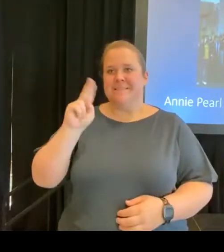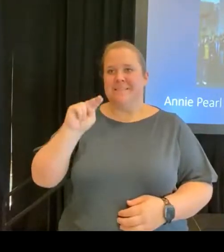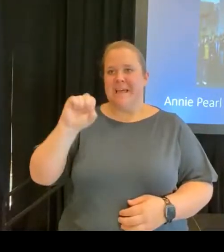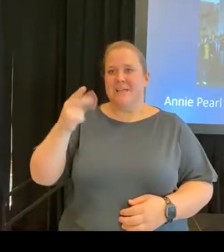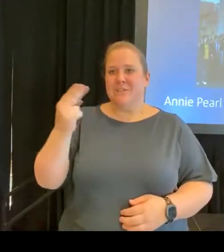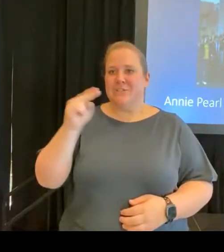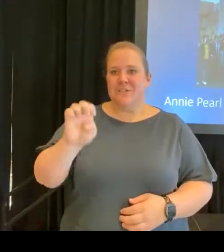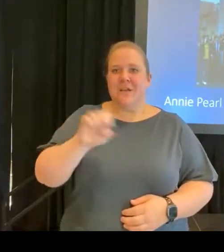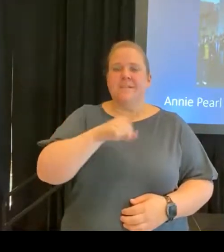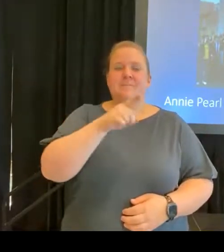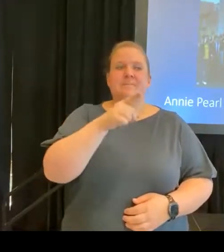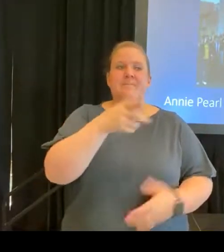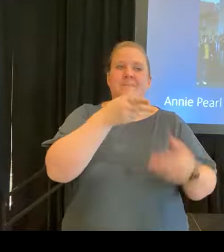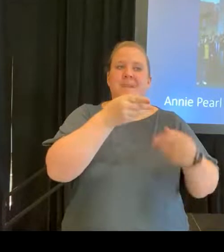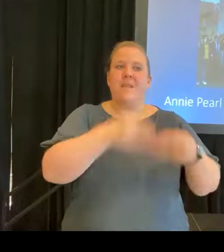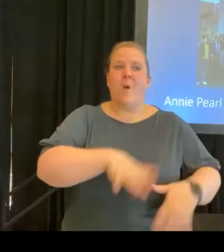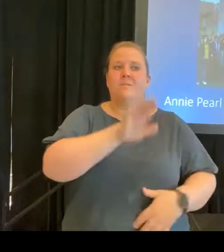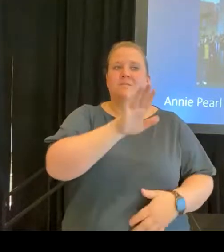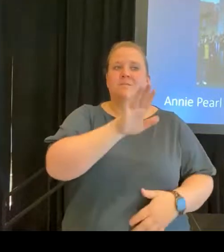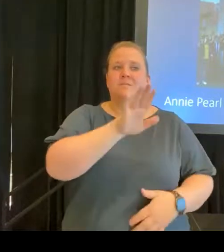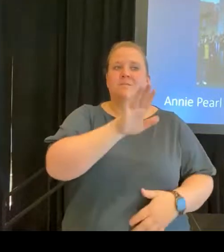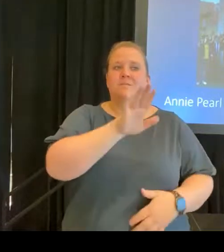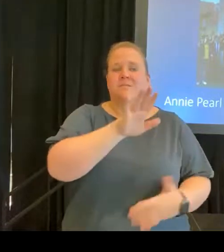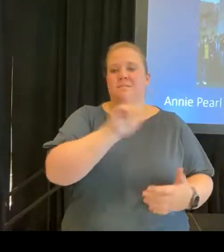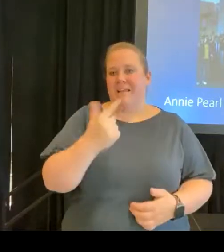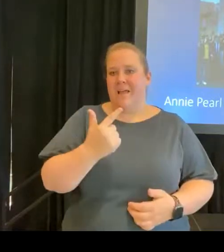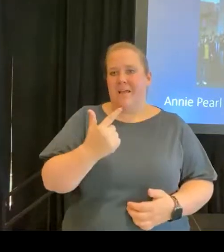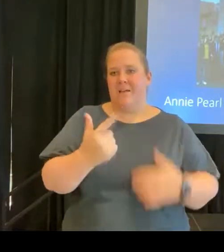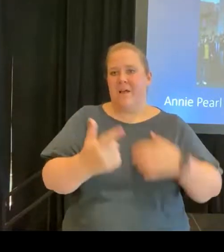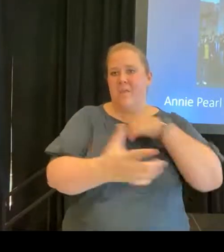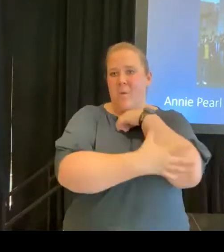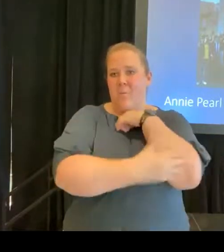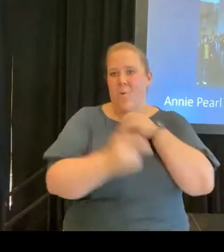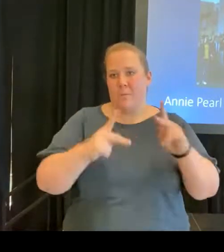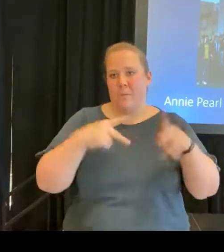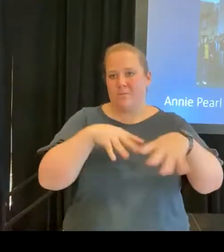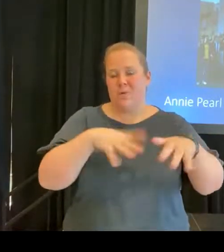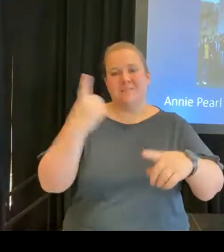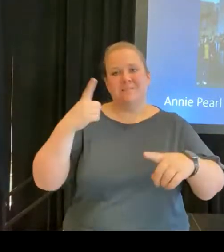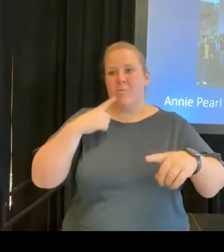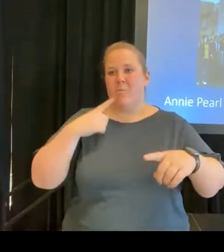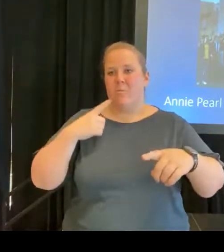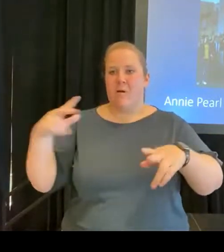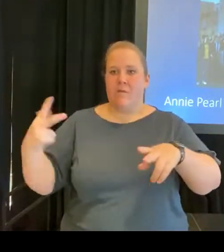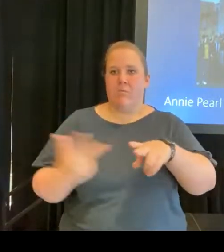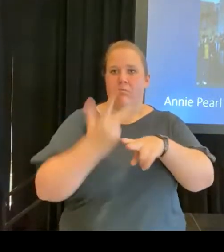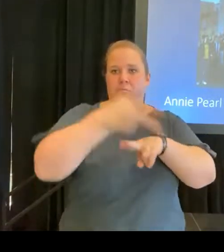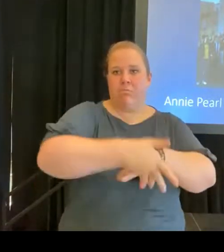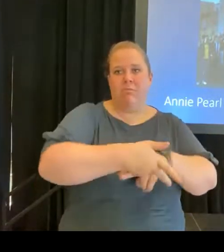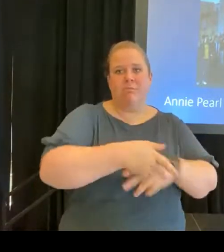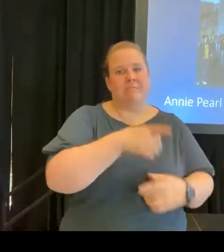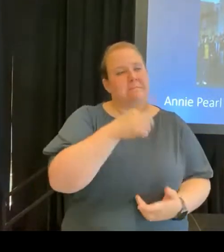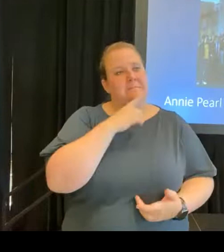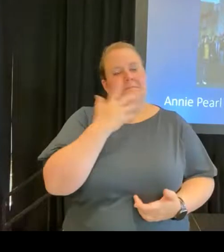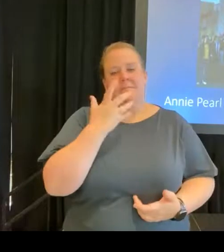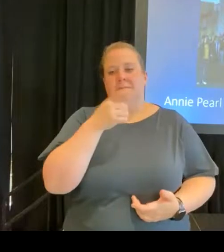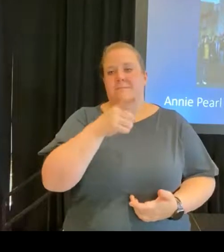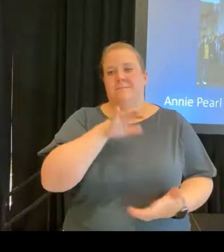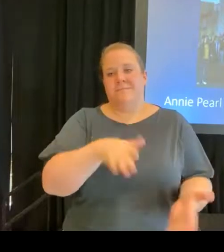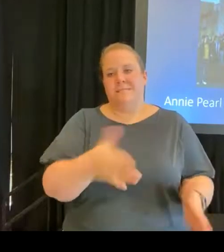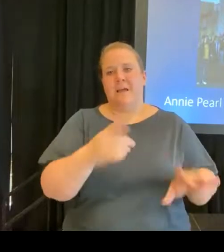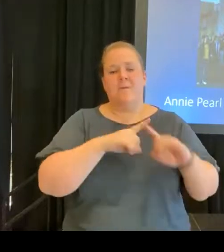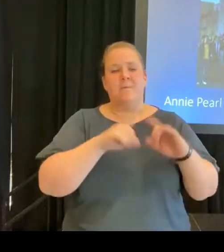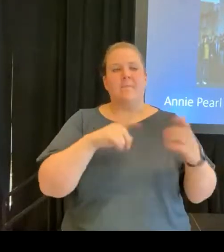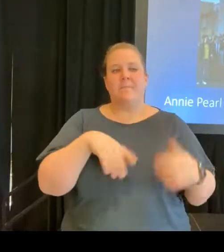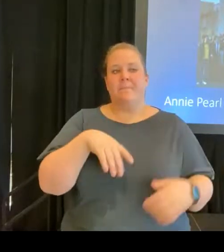He lost his leg on the poor people's march, and someone ran over his leg and he finally died.